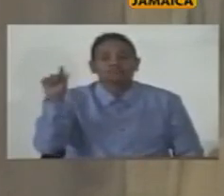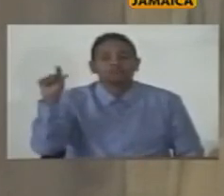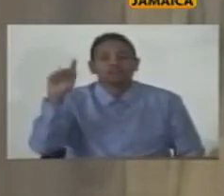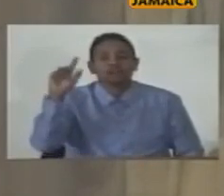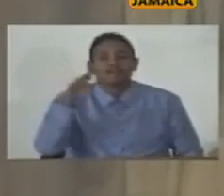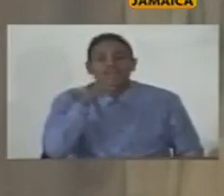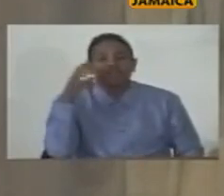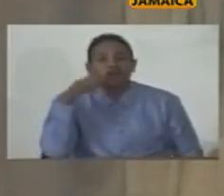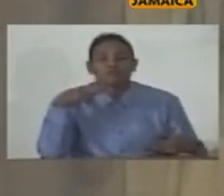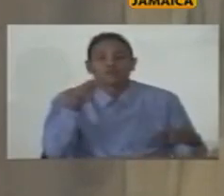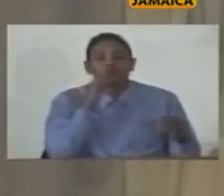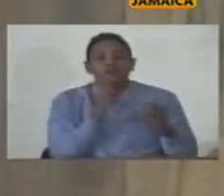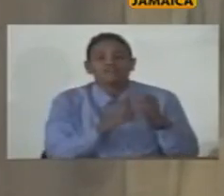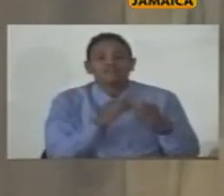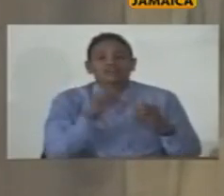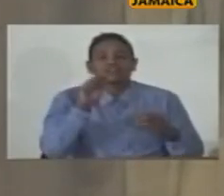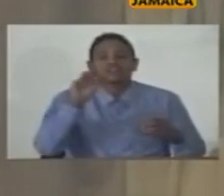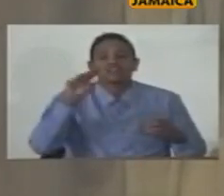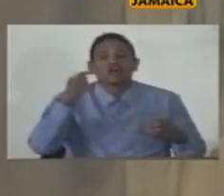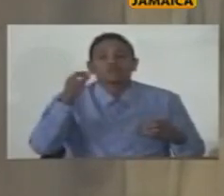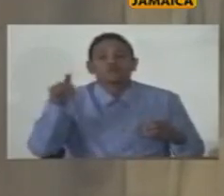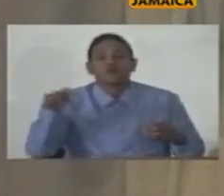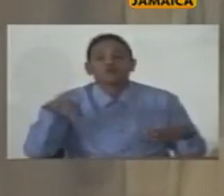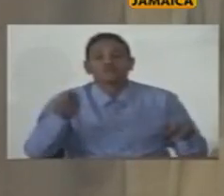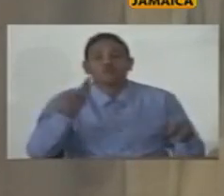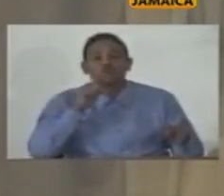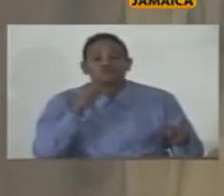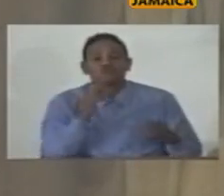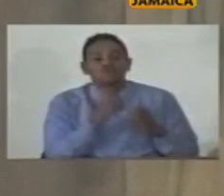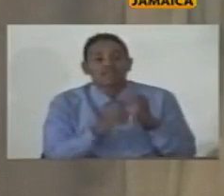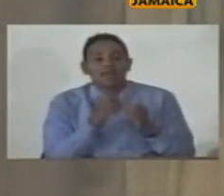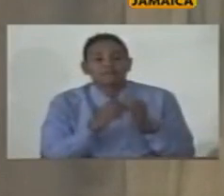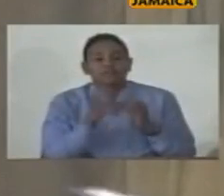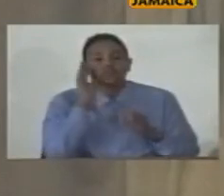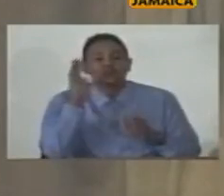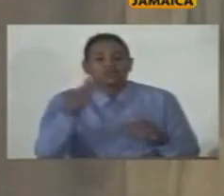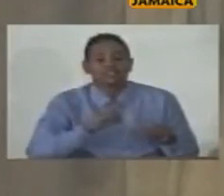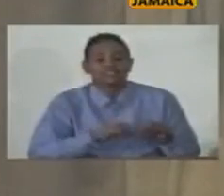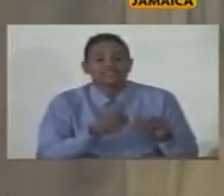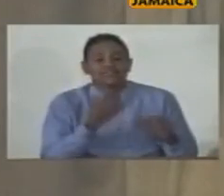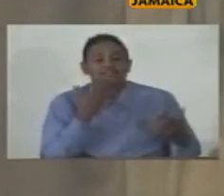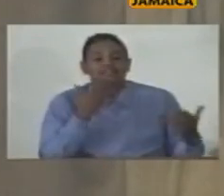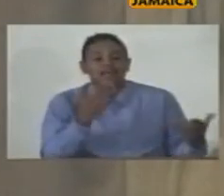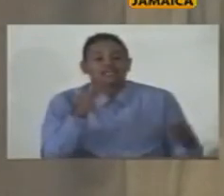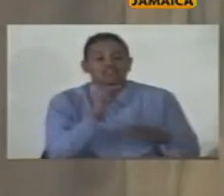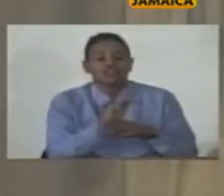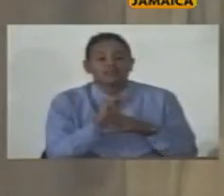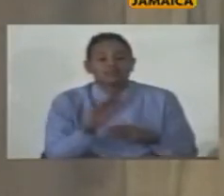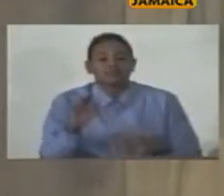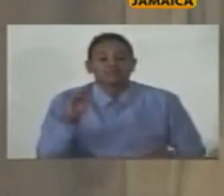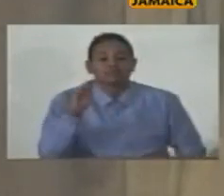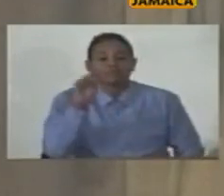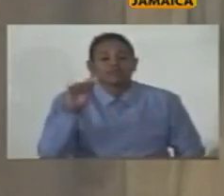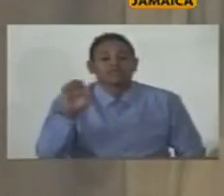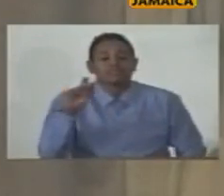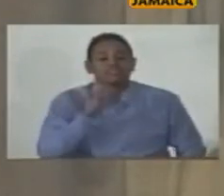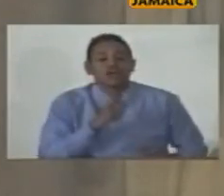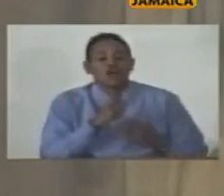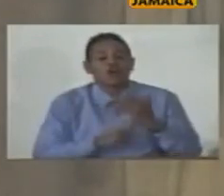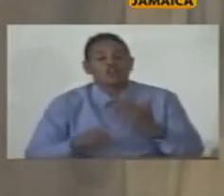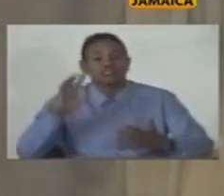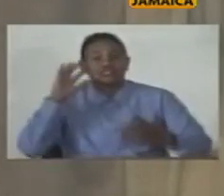fixed. Tom's Hope Road rehabilitation will begin, thanks to Minister Mackenzie, at a cost of $30 million.